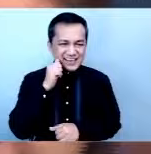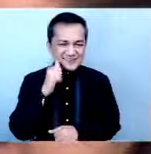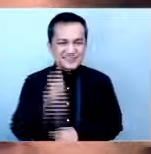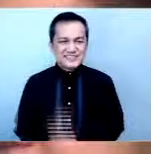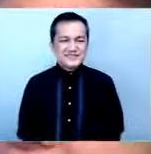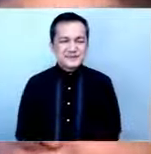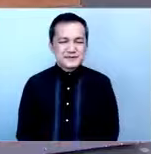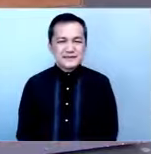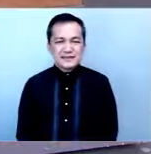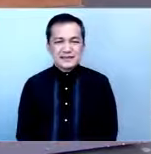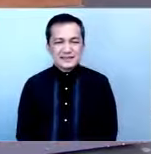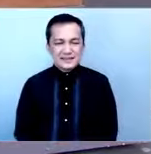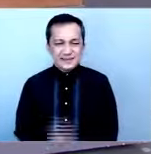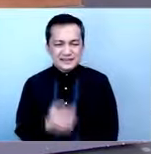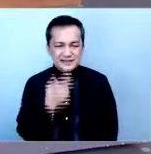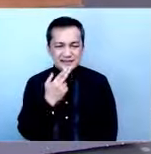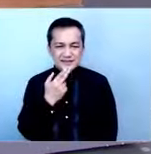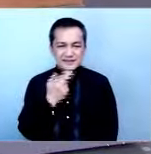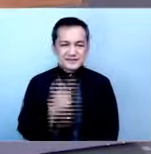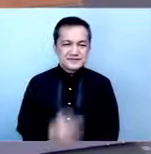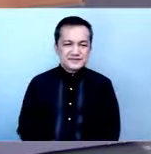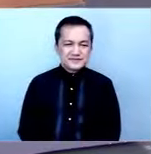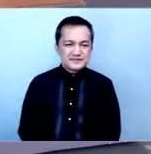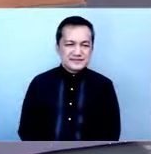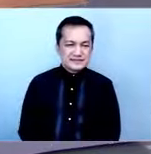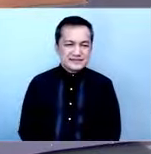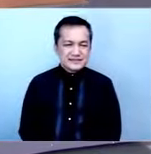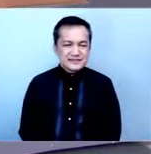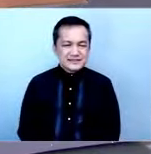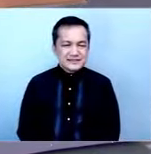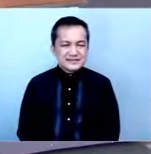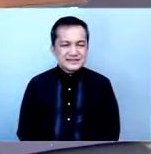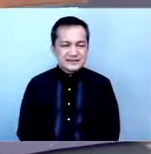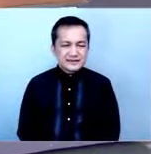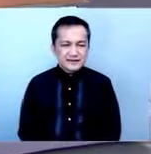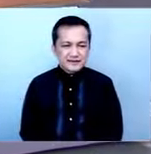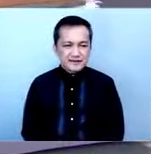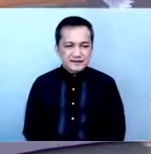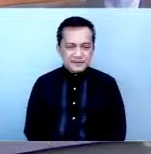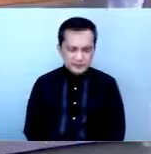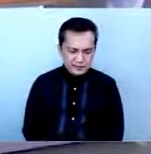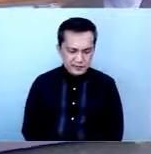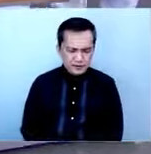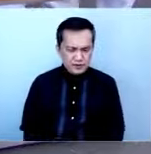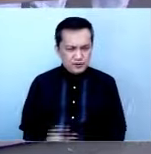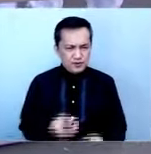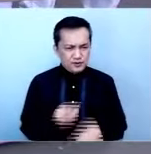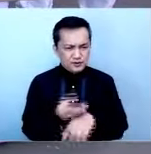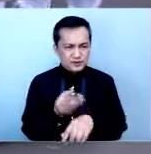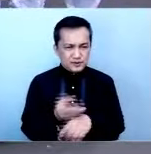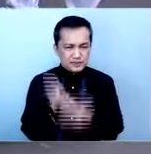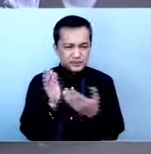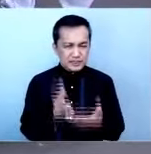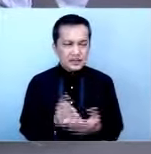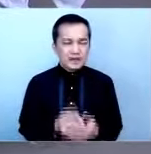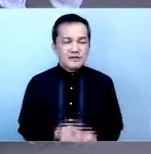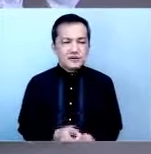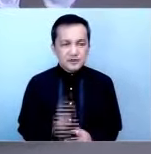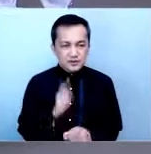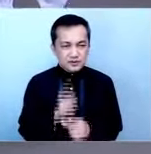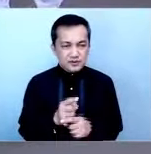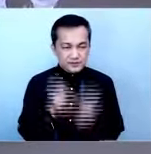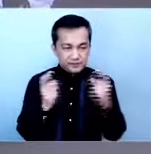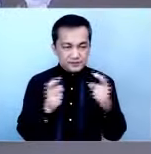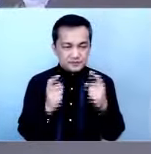Ang cute nila. Very fruity din yung kulay, ano? Yes, ibida mo naman sa amin ang mga dala-dala mo ngayon. Ito talaga, every occasion